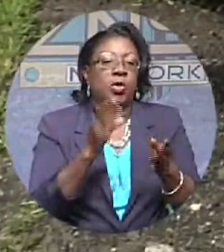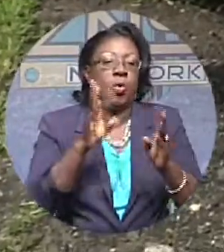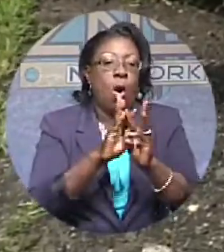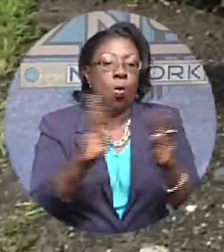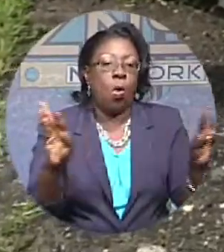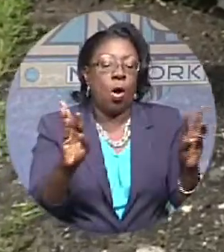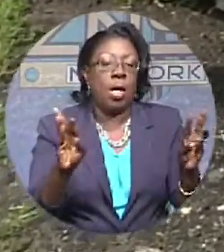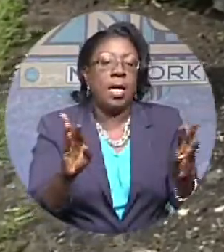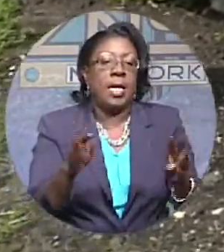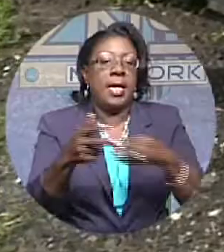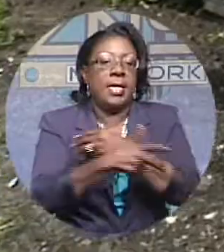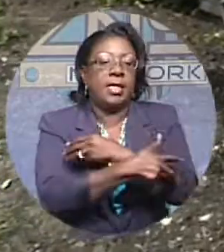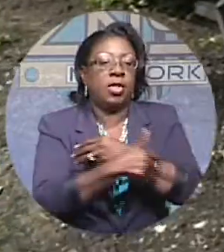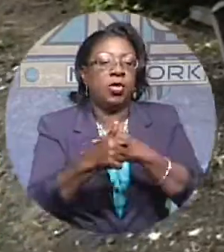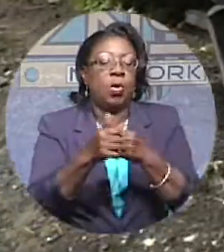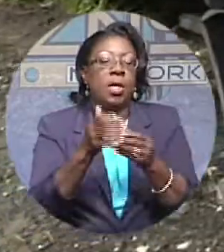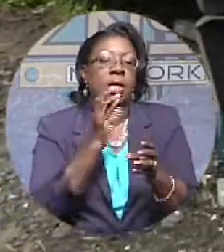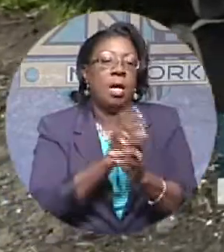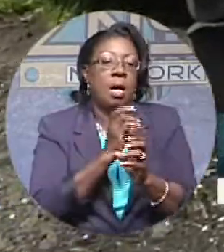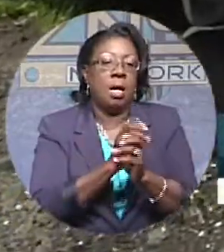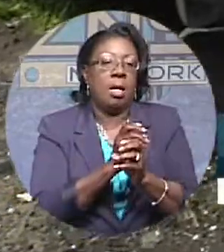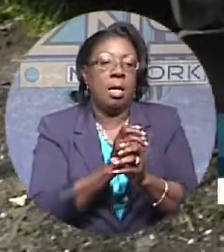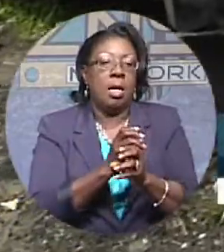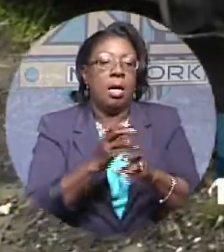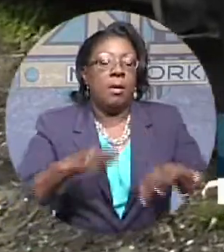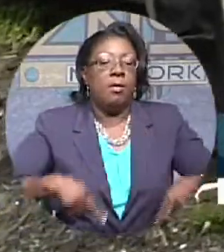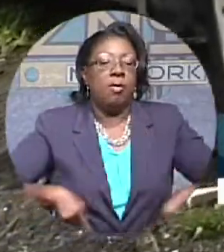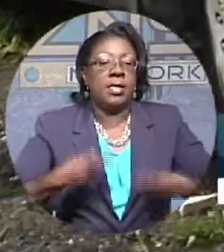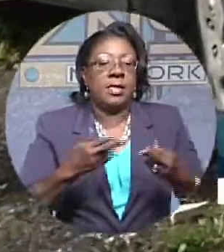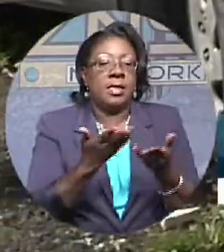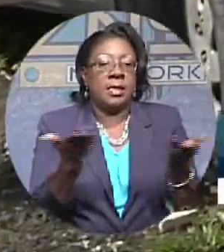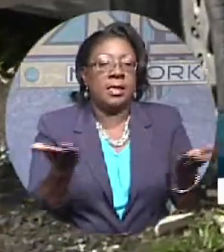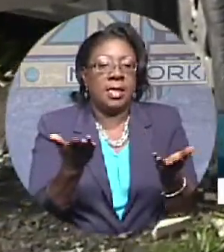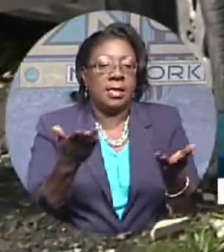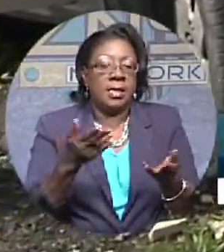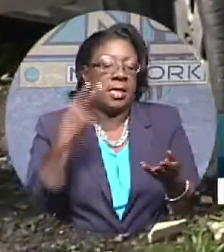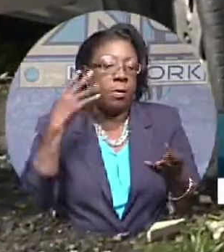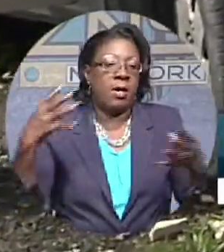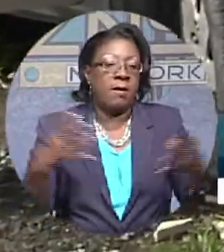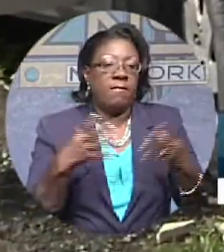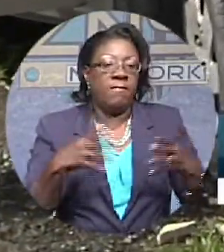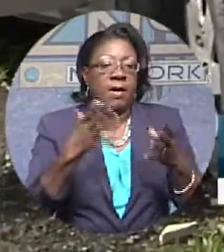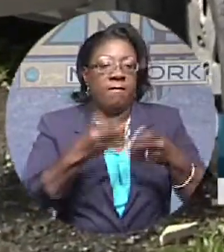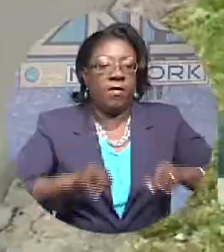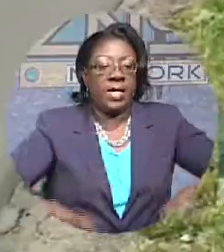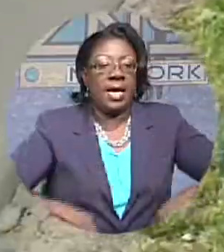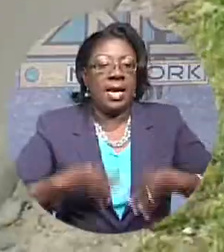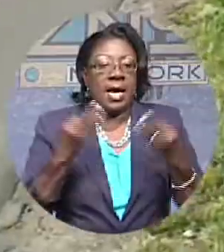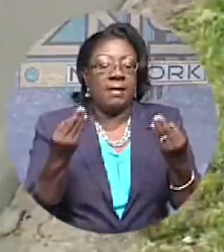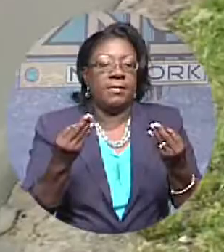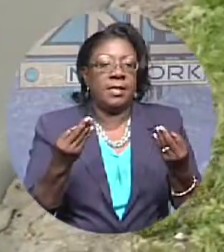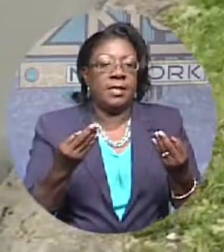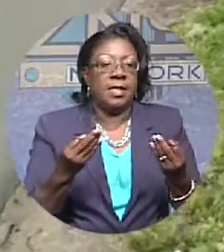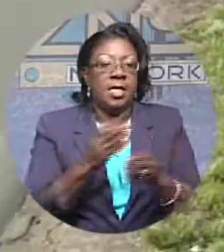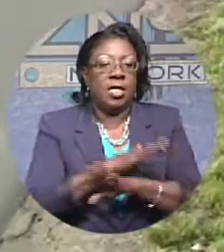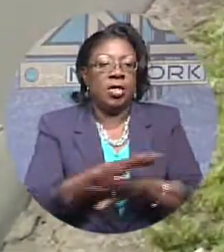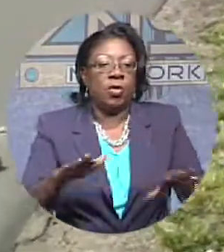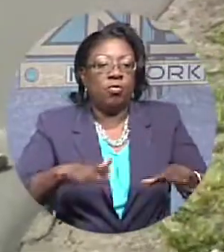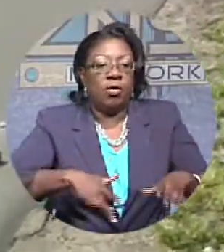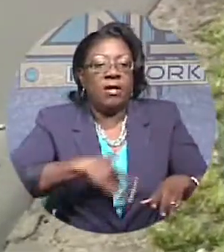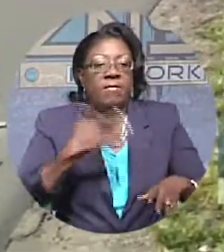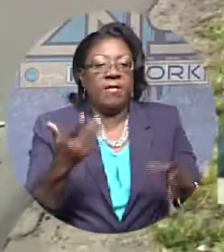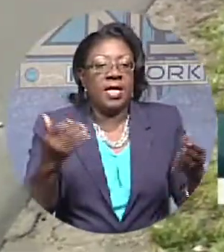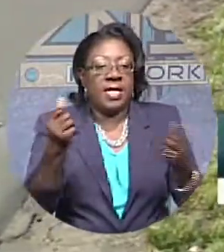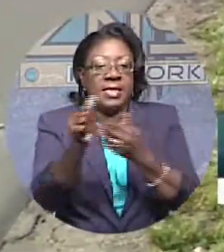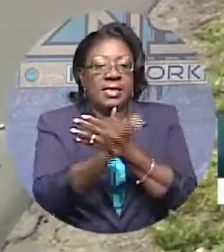be a stolen vehicle. Residents in the Seabreeze area say they were in fear for their lives. I don't really feel safe because, I mean,